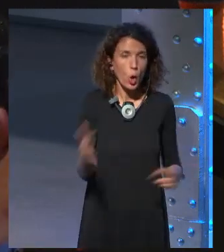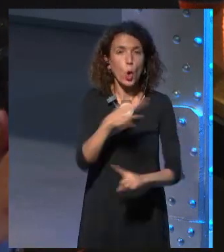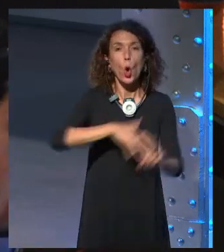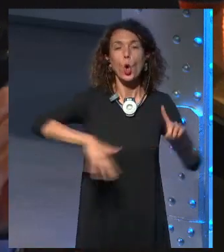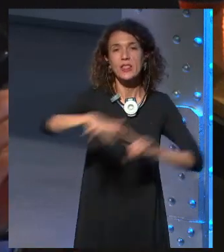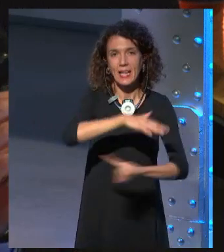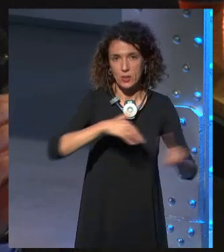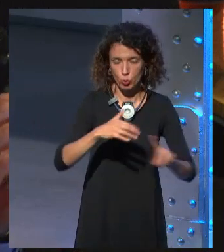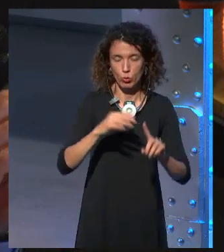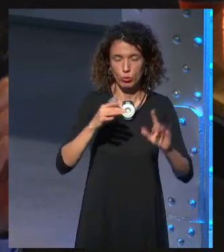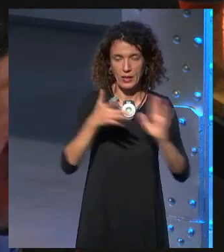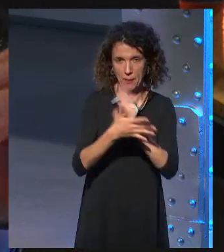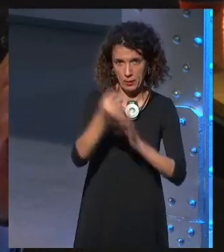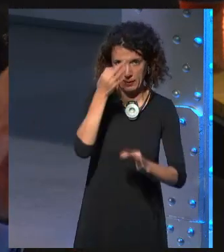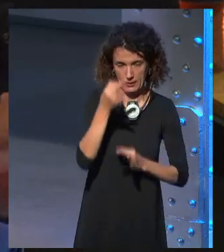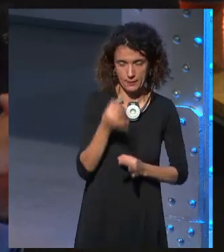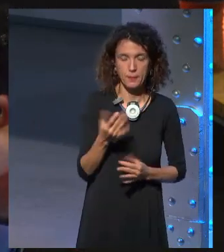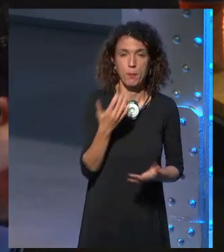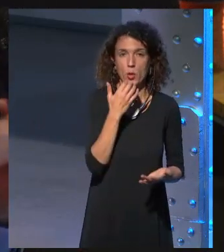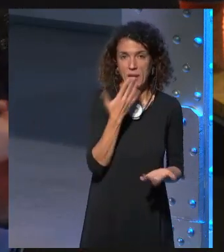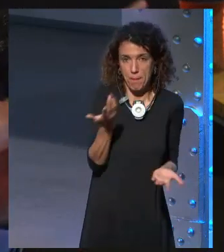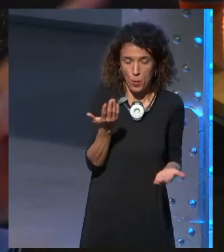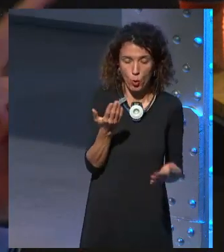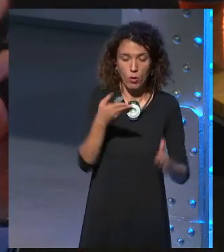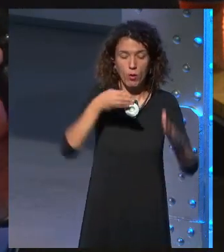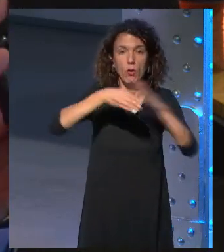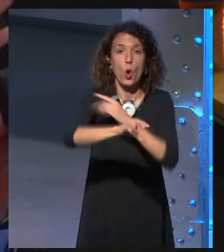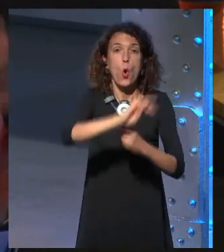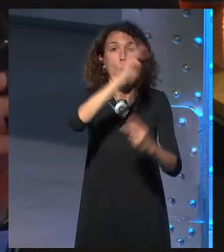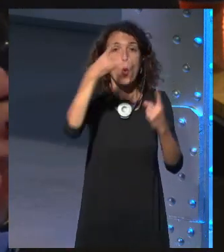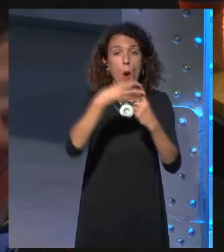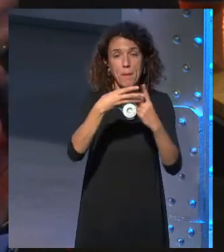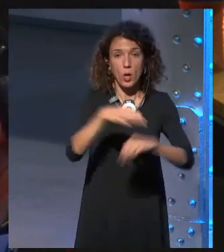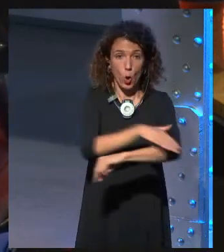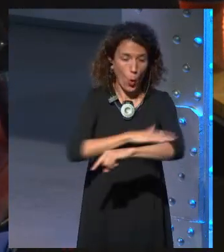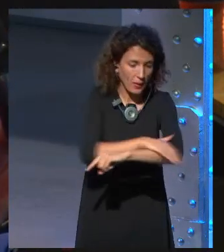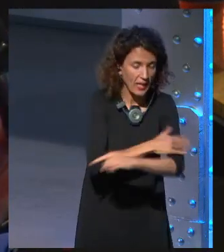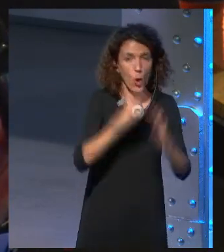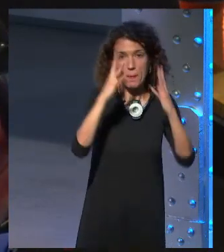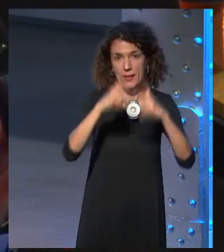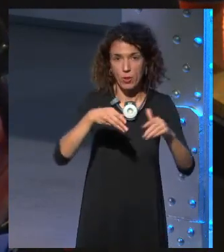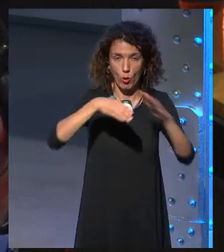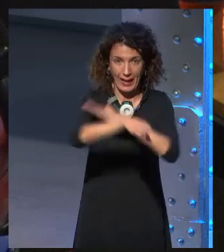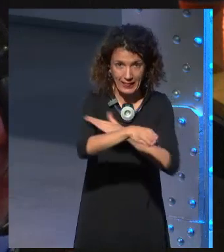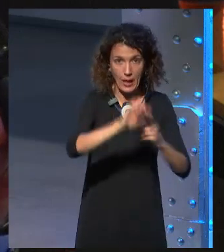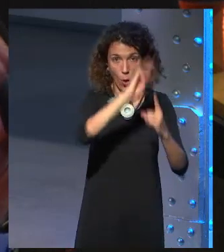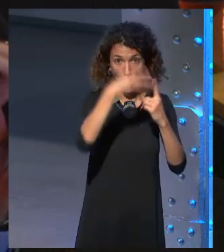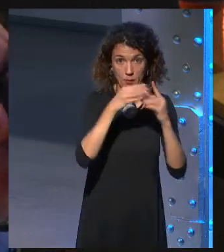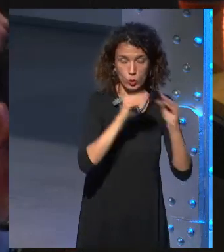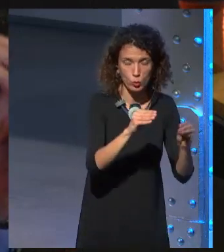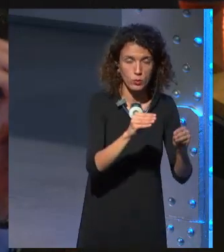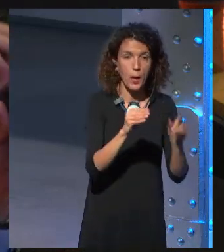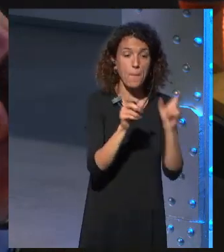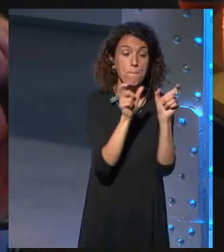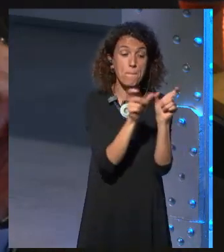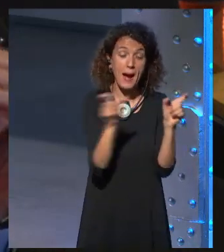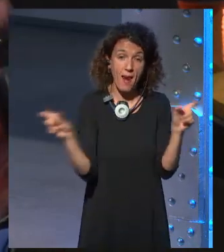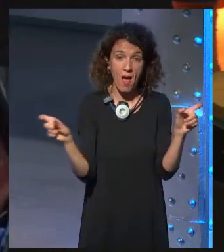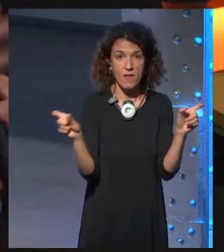what answers we have to give to that question. Let me put it in a specific context. When you join a website of a government, of